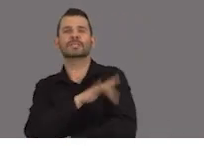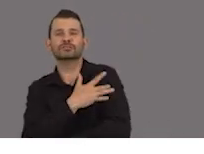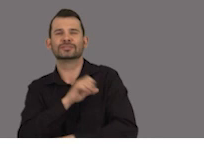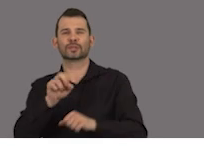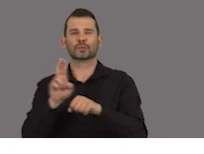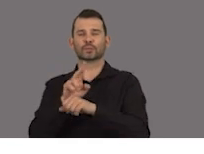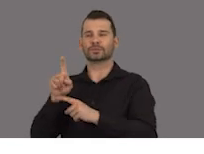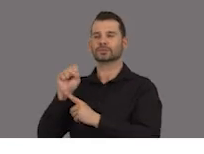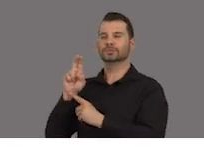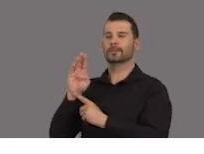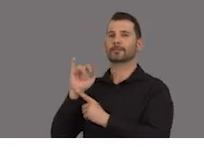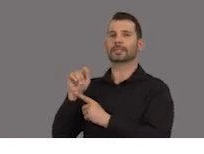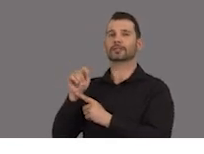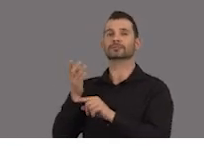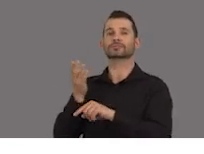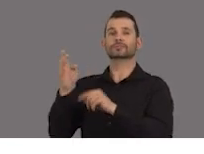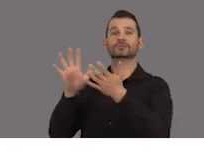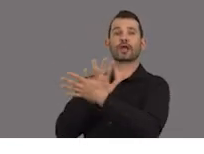feature in My Account.